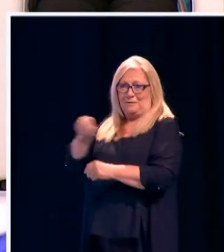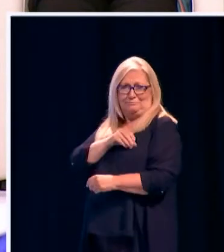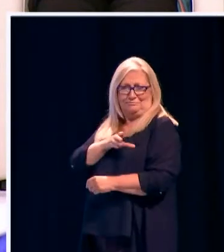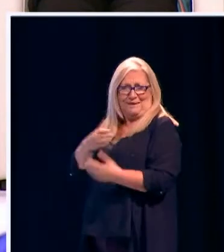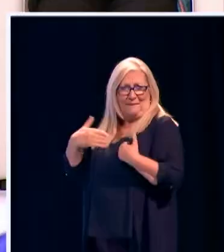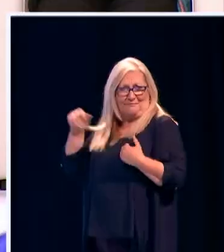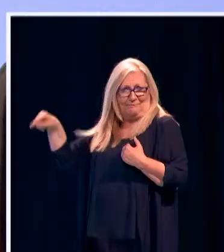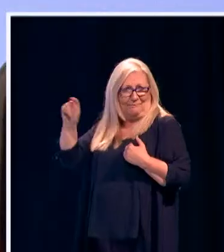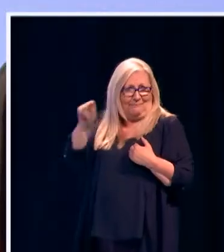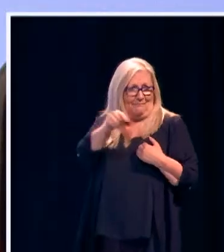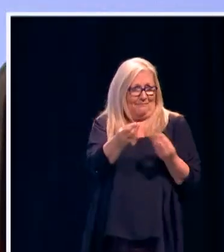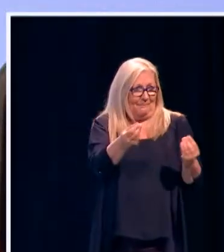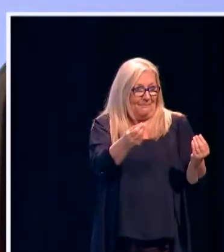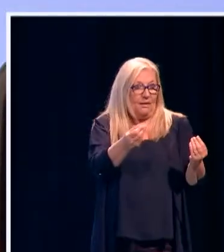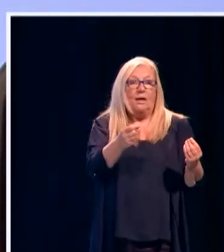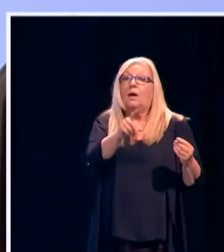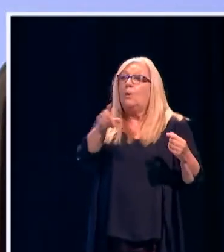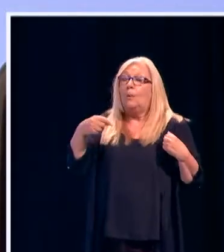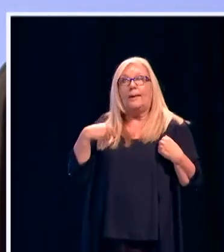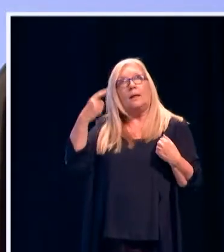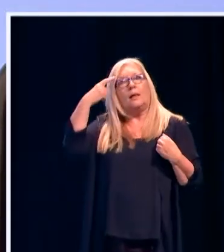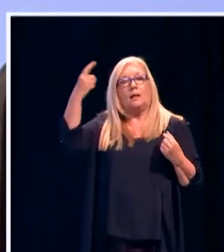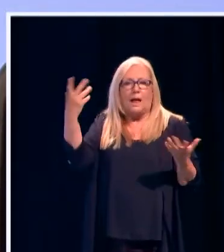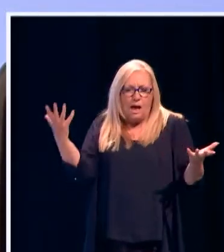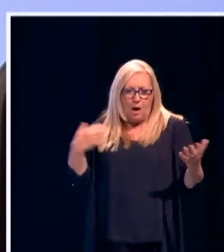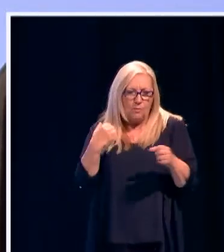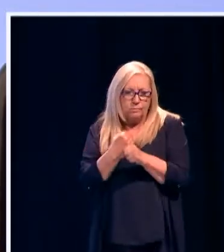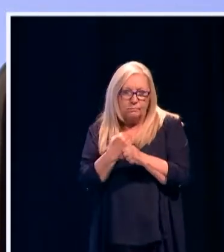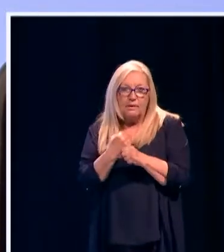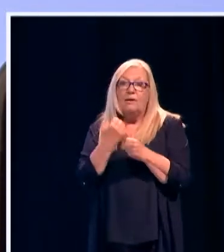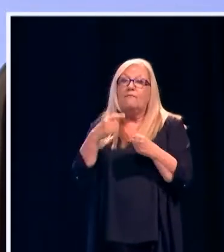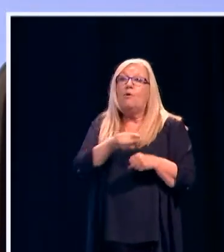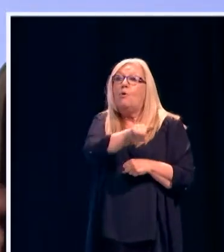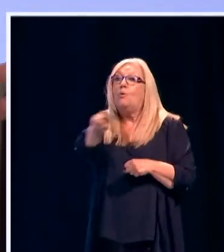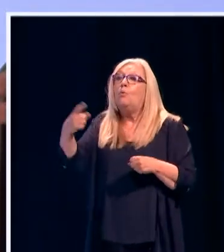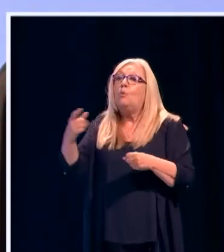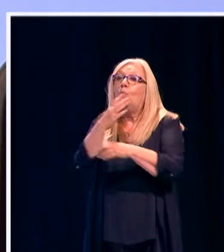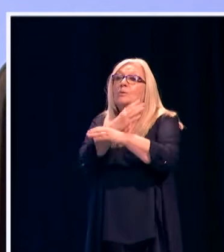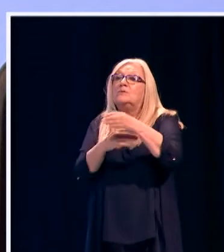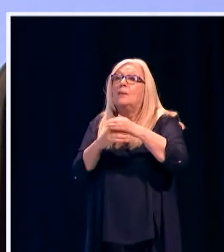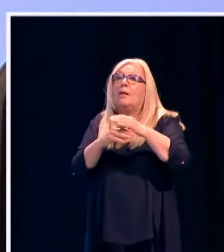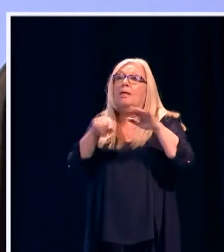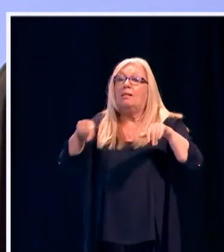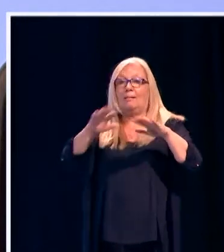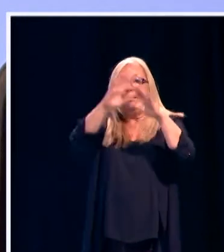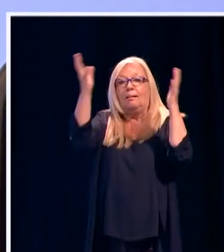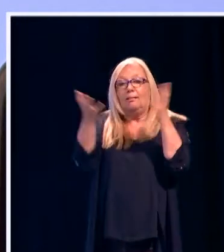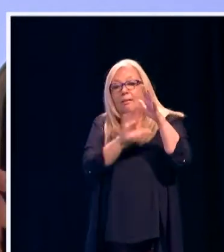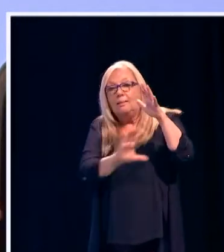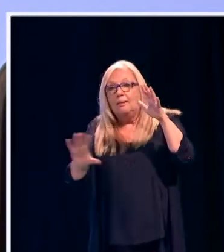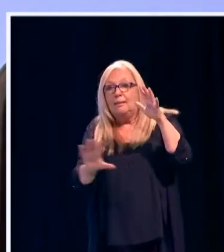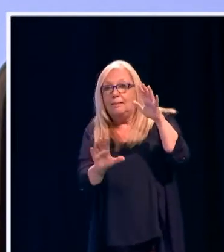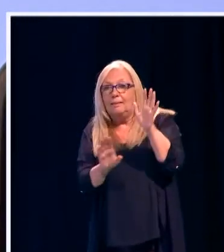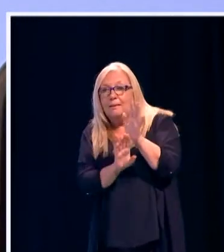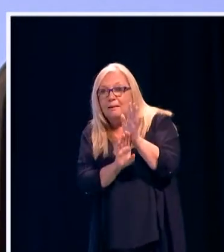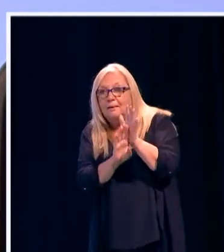to disability. We did not develop products for people with disabilities in what we would term emerging markets, because the